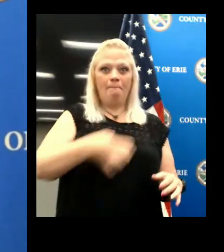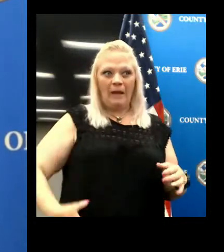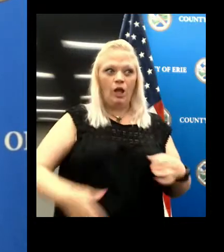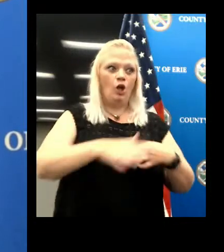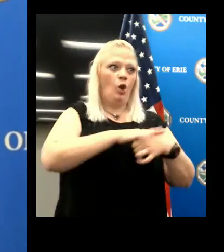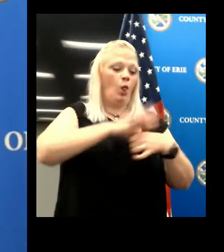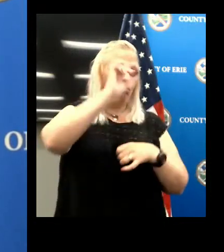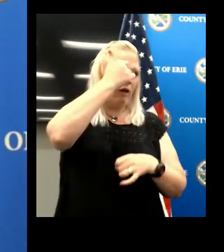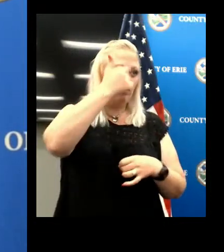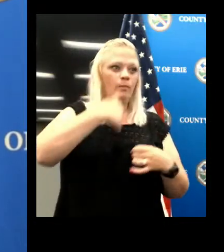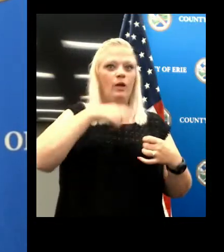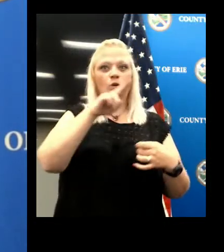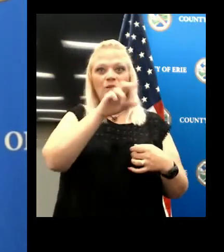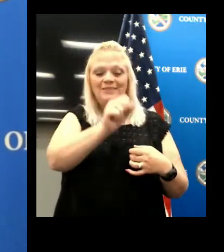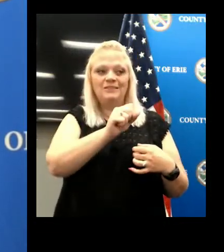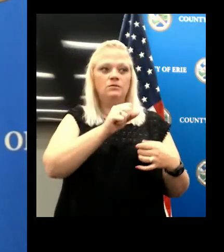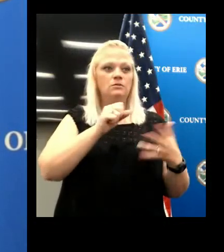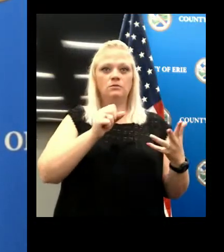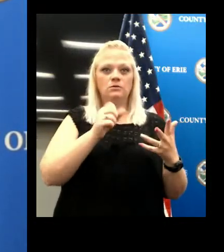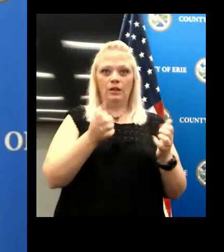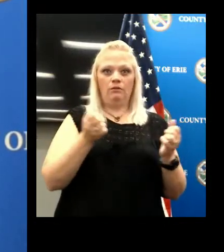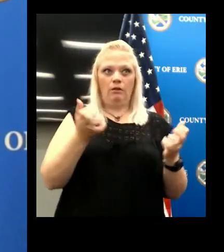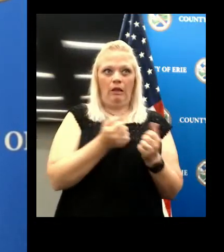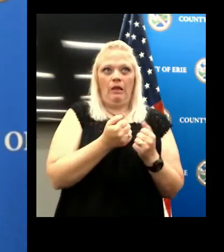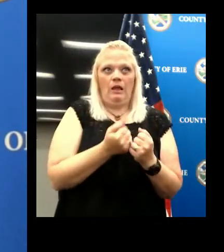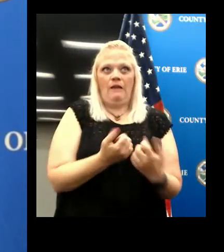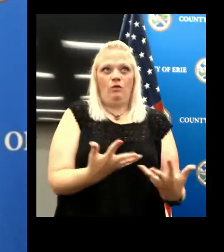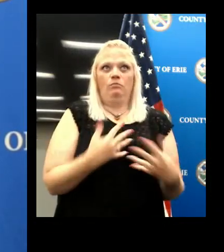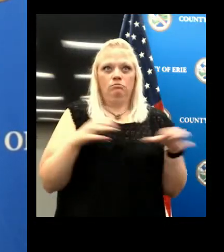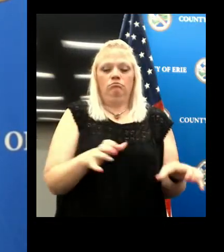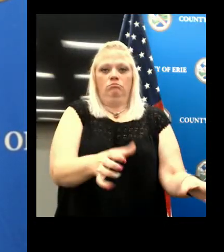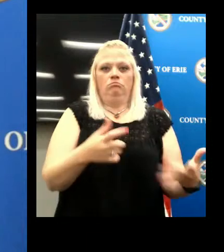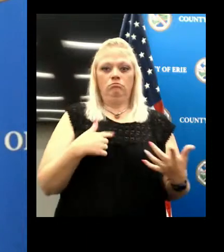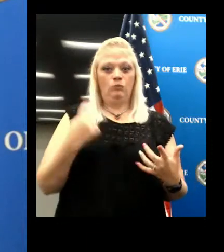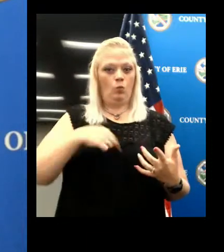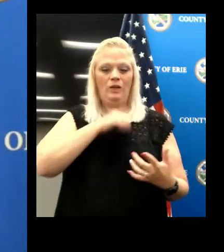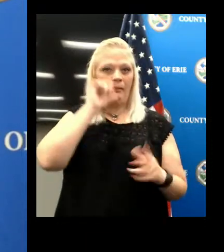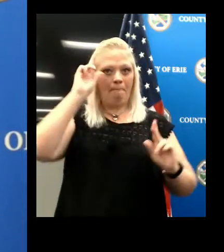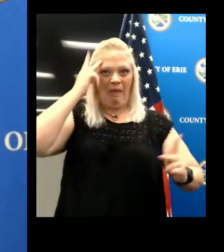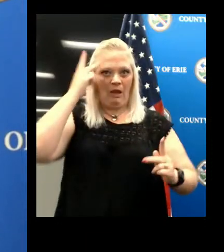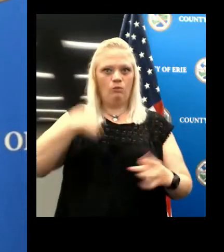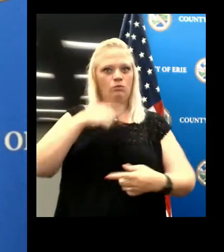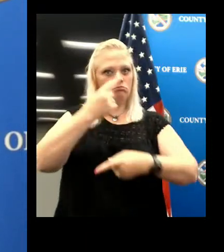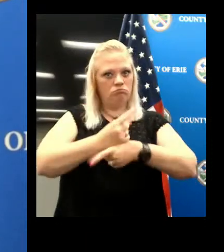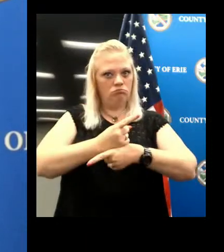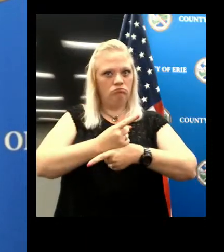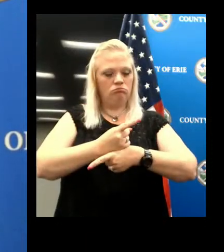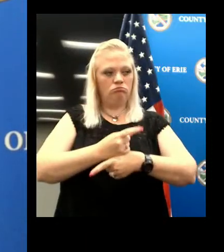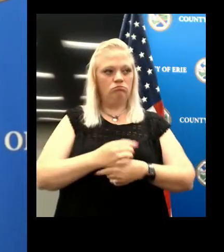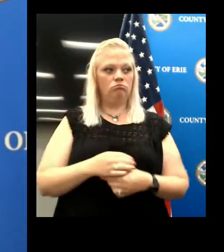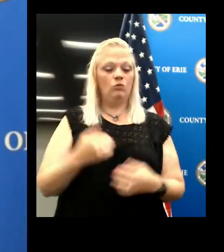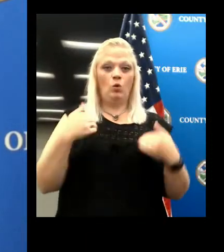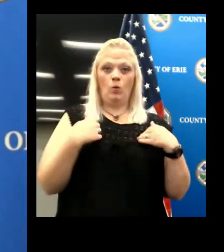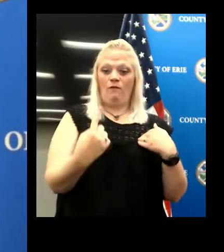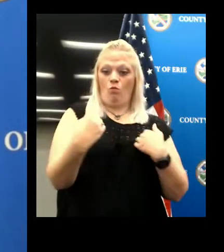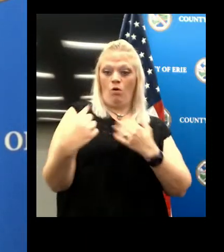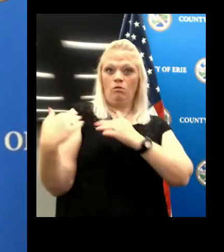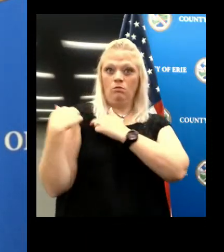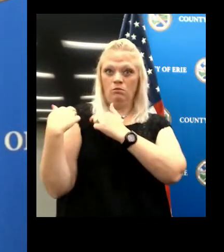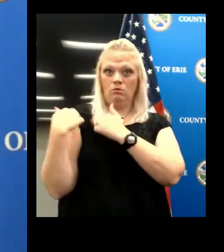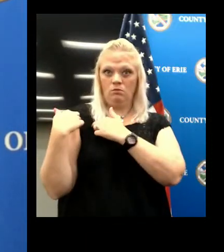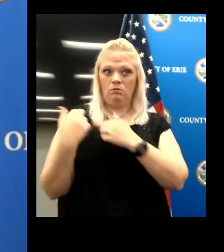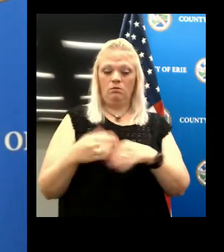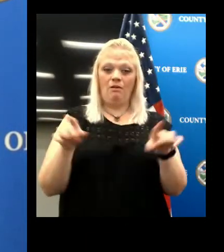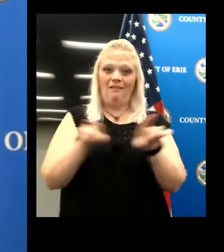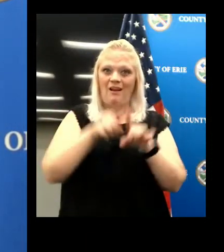local governments acted, and the United States citizens didn't panic. We acted appropriately. And you have one responsibility